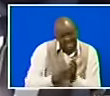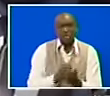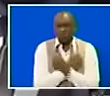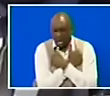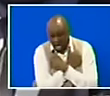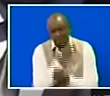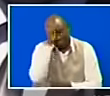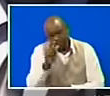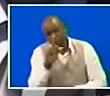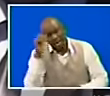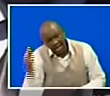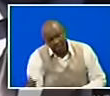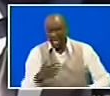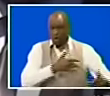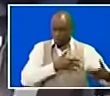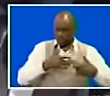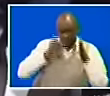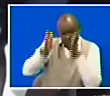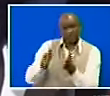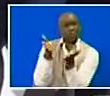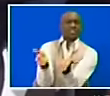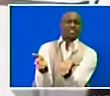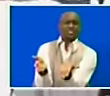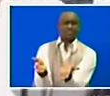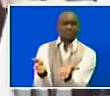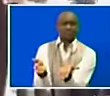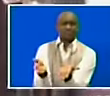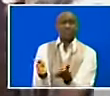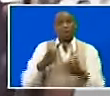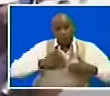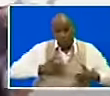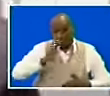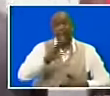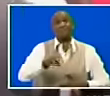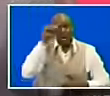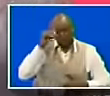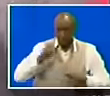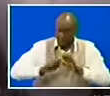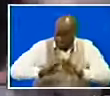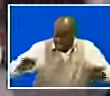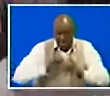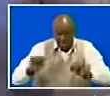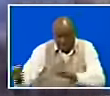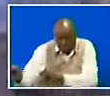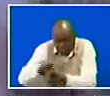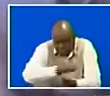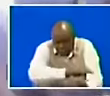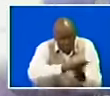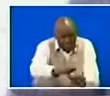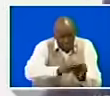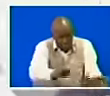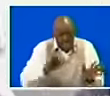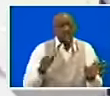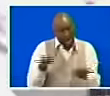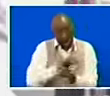getting respected, and concern for the person you say you love. Her body was found neatly covered in one of the private hostels near the